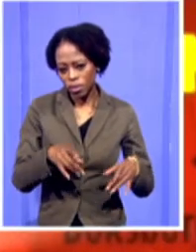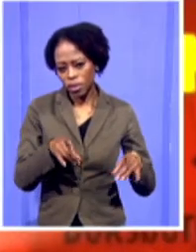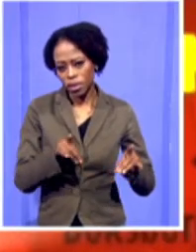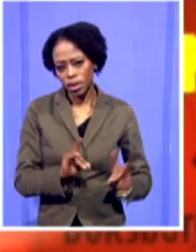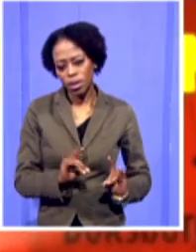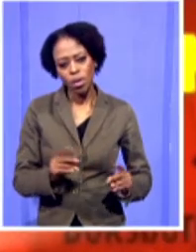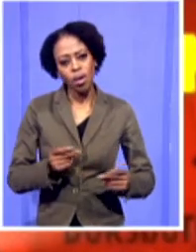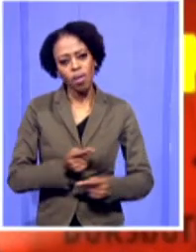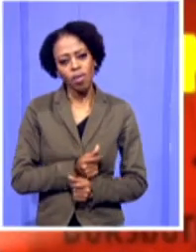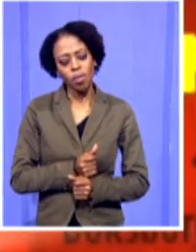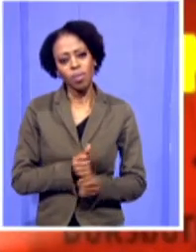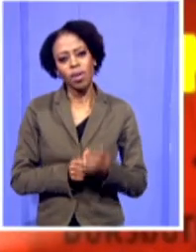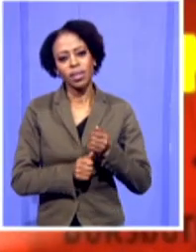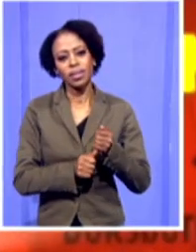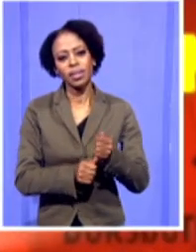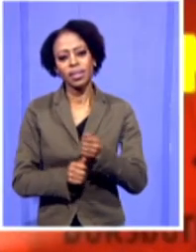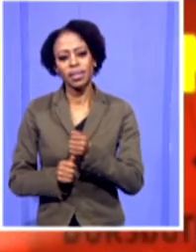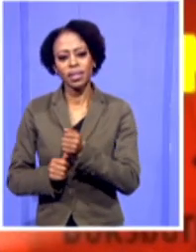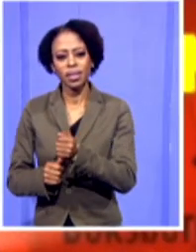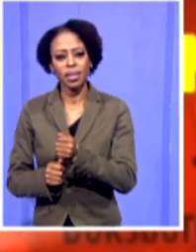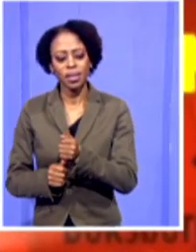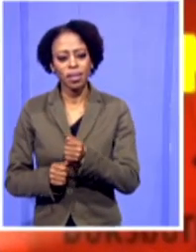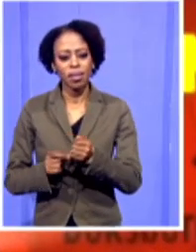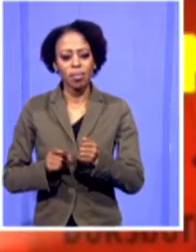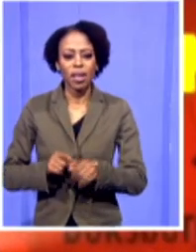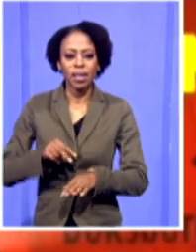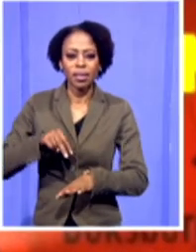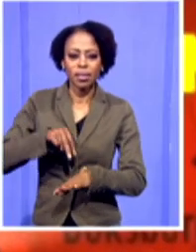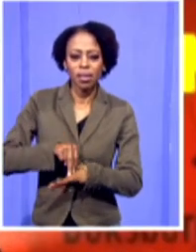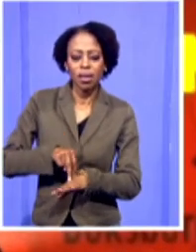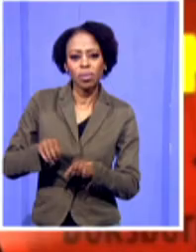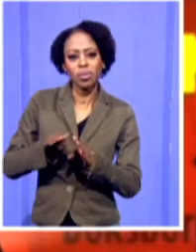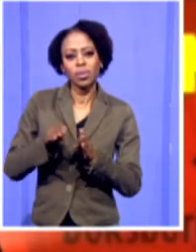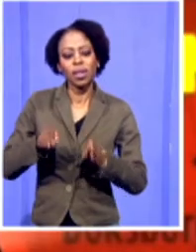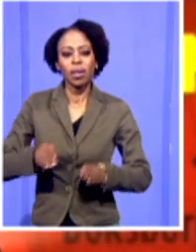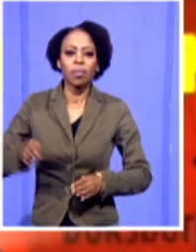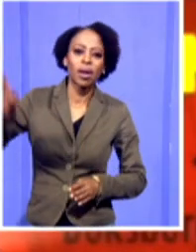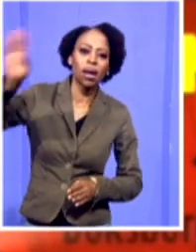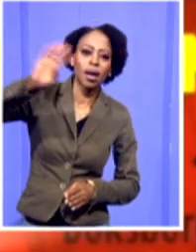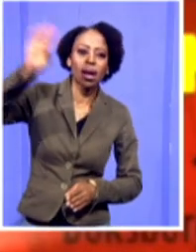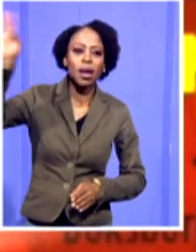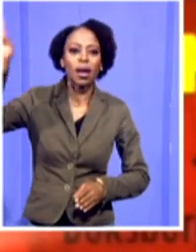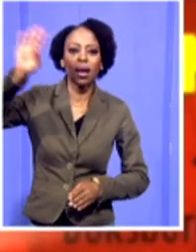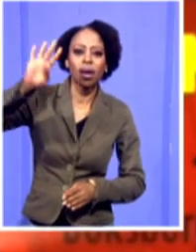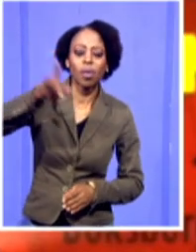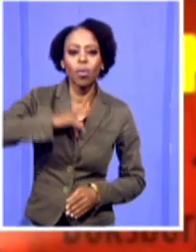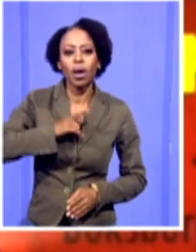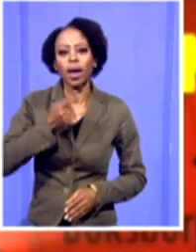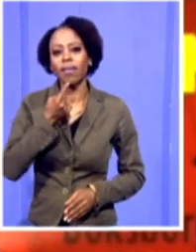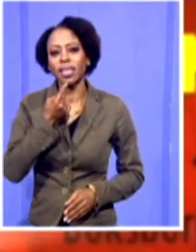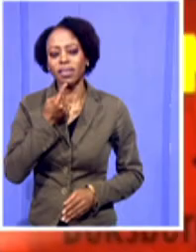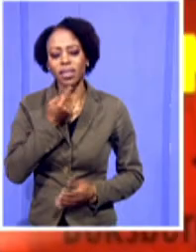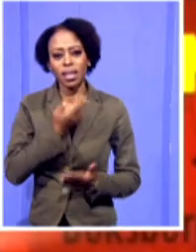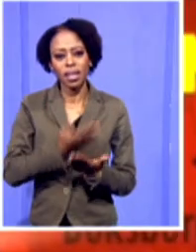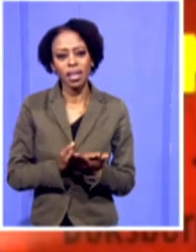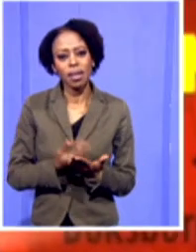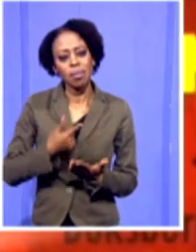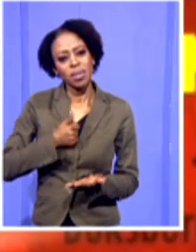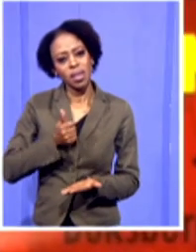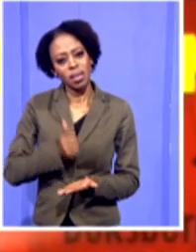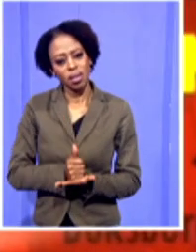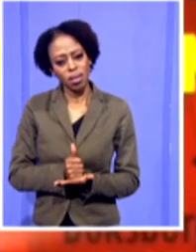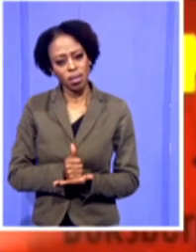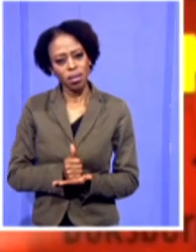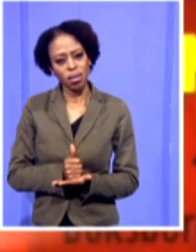Delegates have to stand on top of tables just to request to speak because I've been sitting down, not me